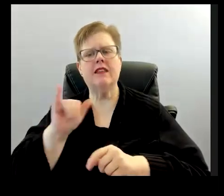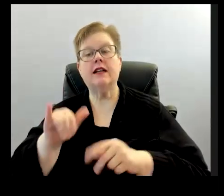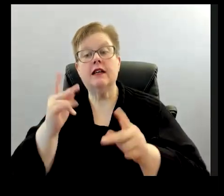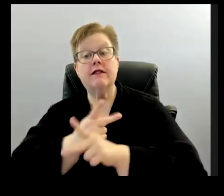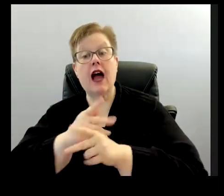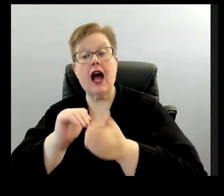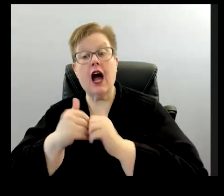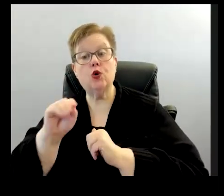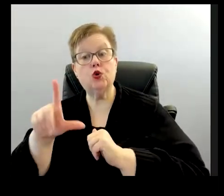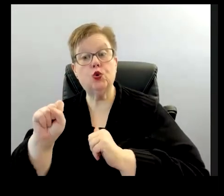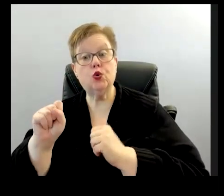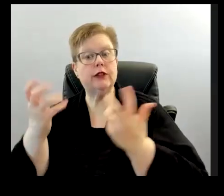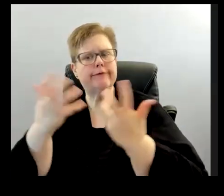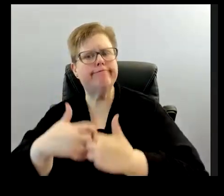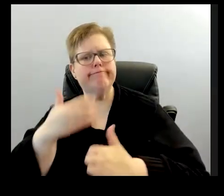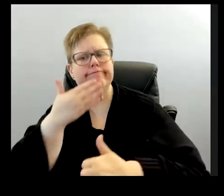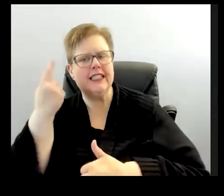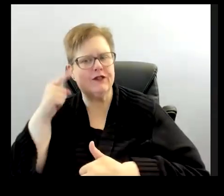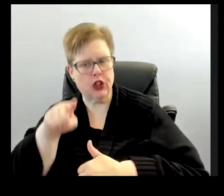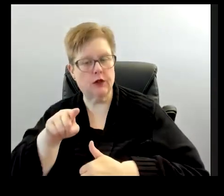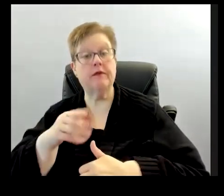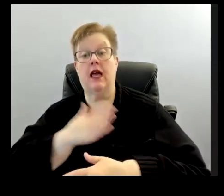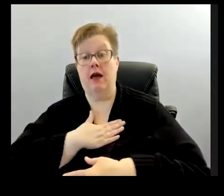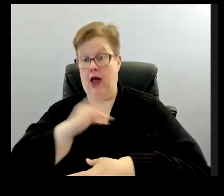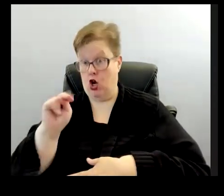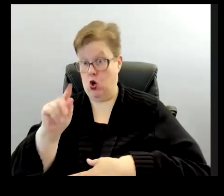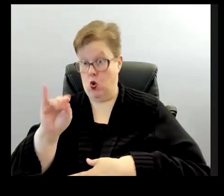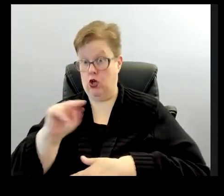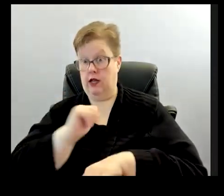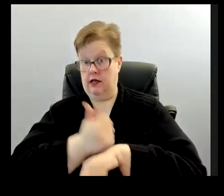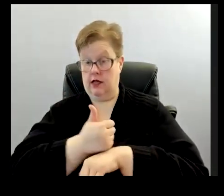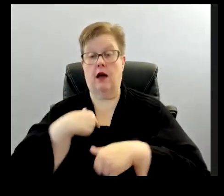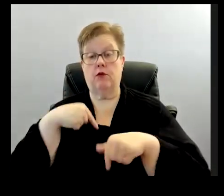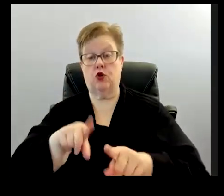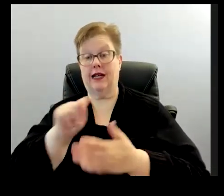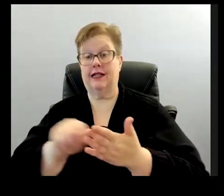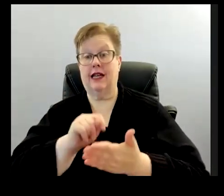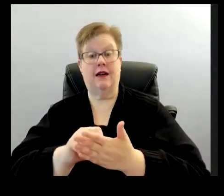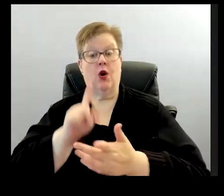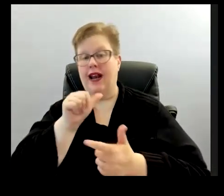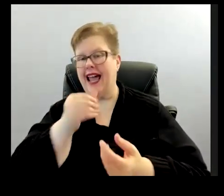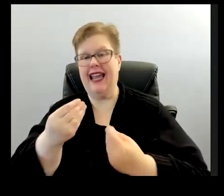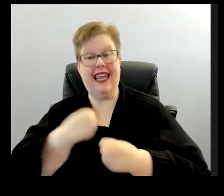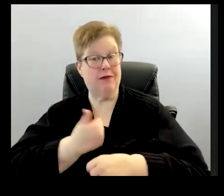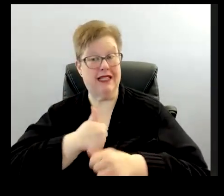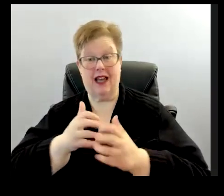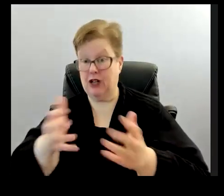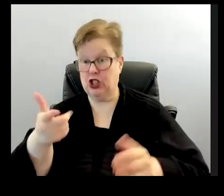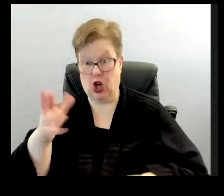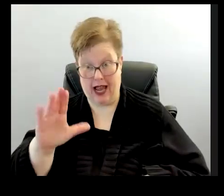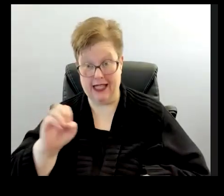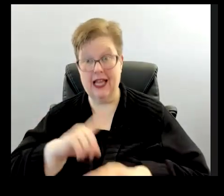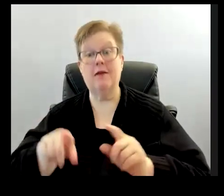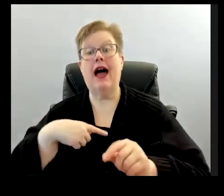how tools can work best for you. I have my Notion set so that if I'm in a period where I am really not giving myself much grace, but I